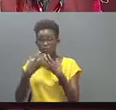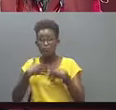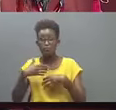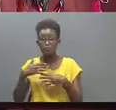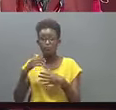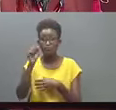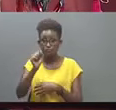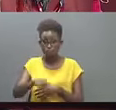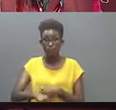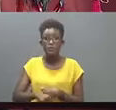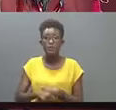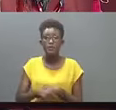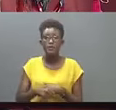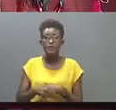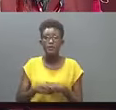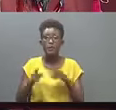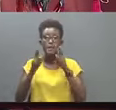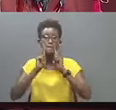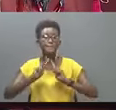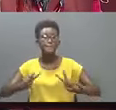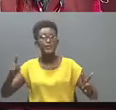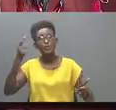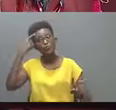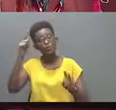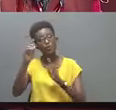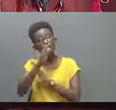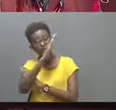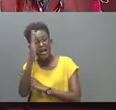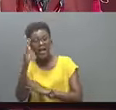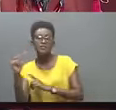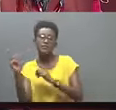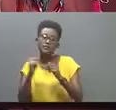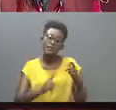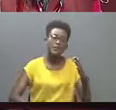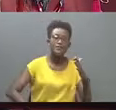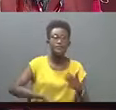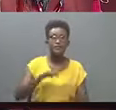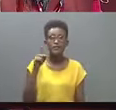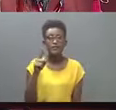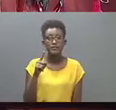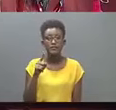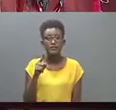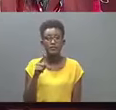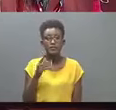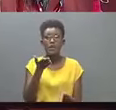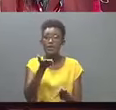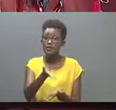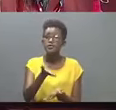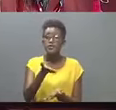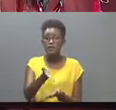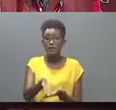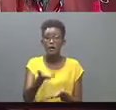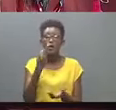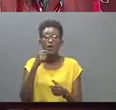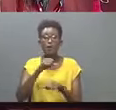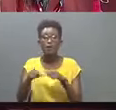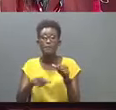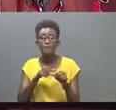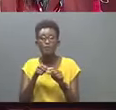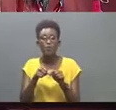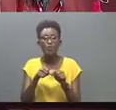bw'Imana, peace of God prevailed. Amahoro y'Imana atwarira aho hantu. There was stealing in that